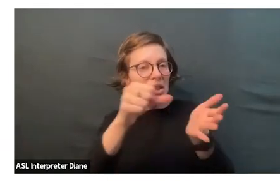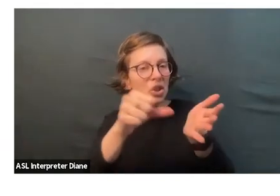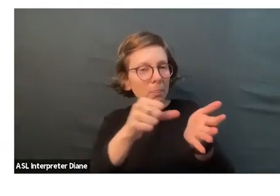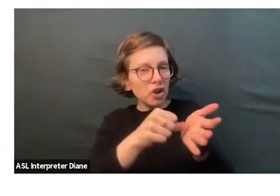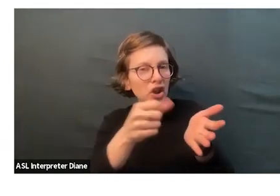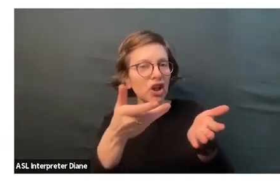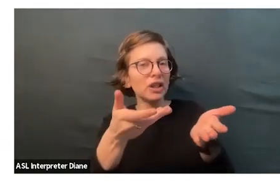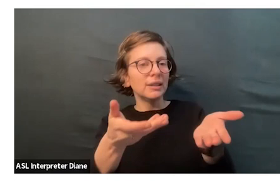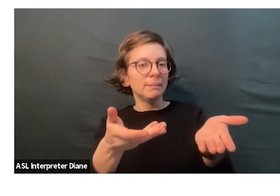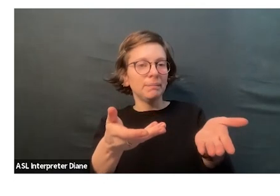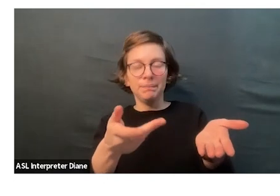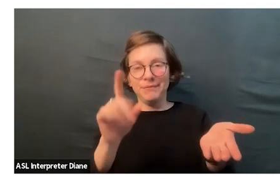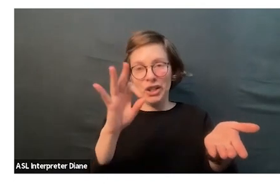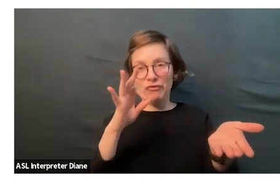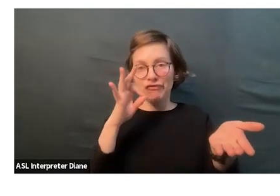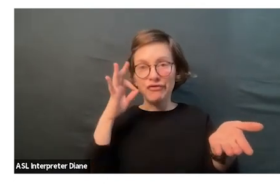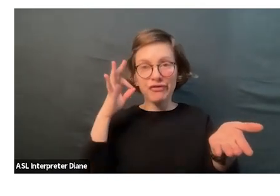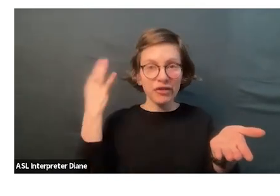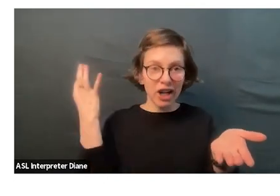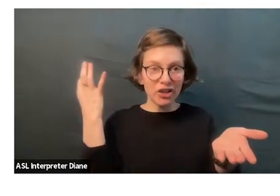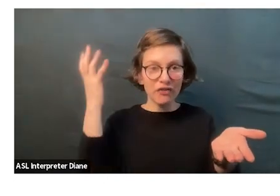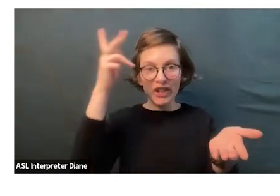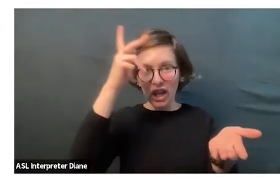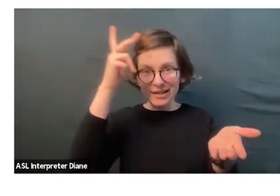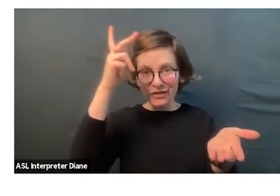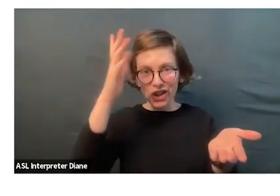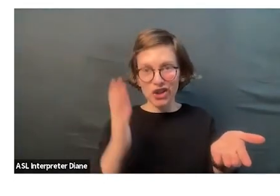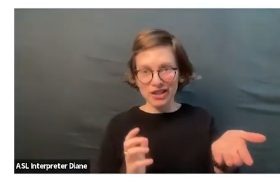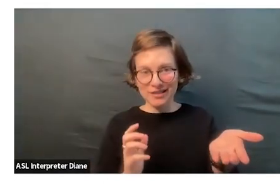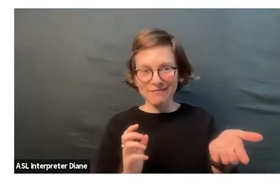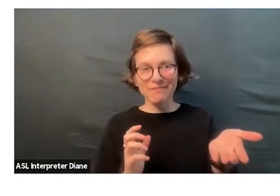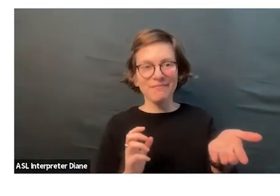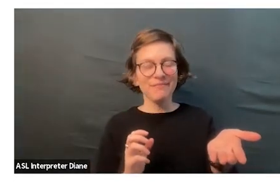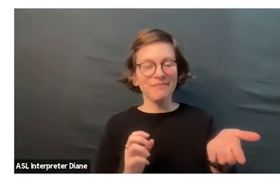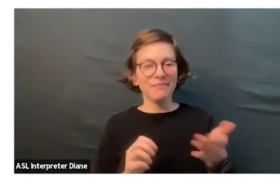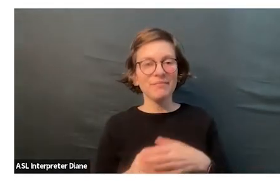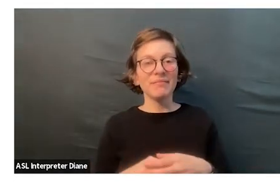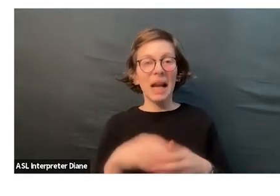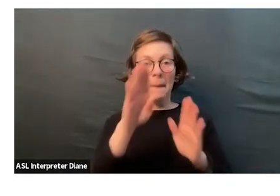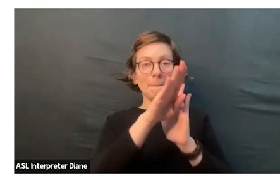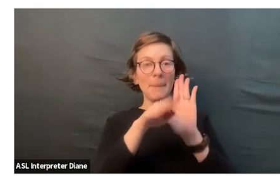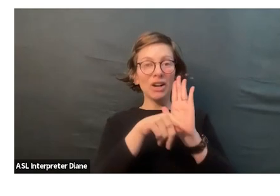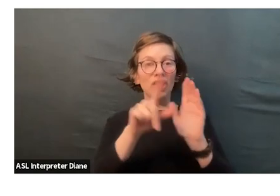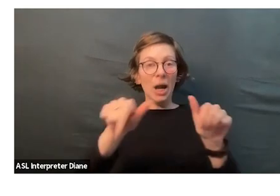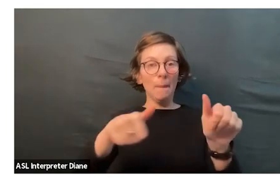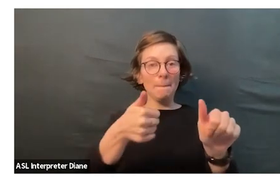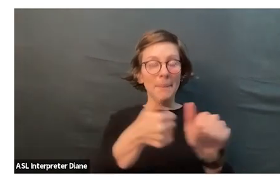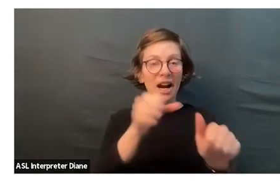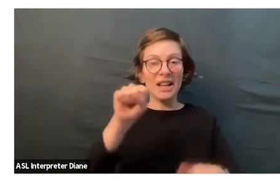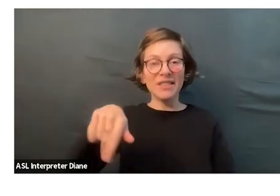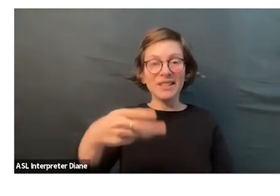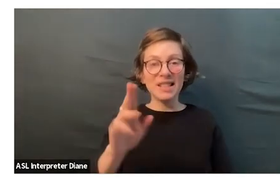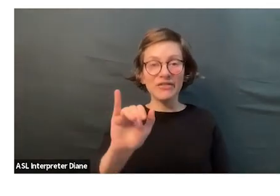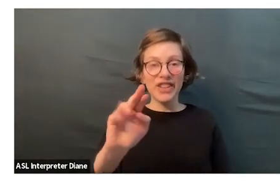This leads us to the fashioning of the grand tours, which began in the 17th century, starting mostly in